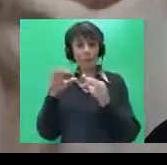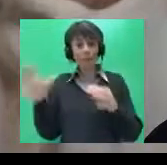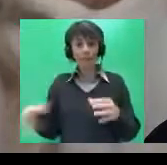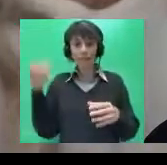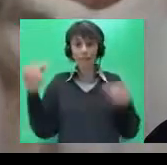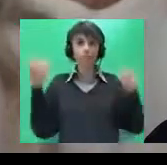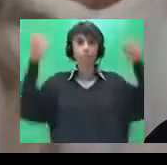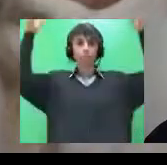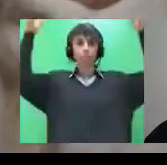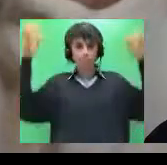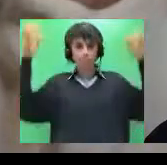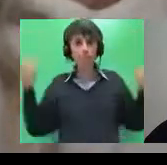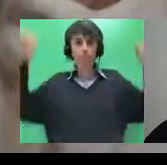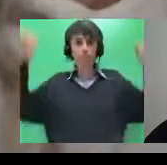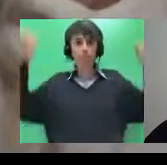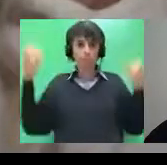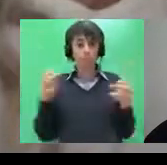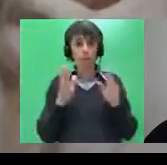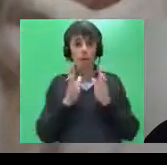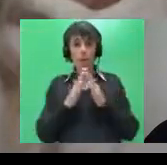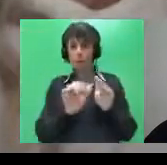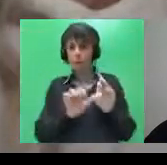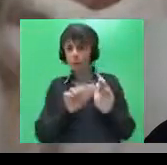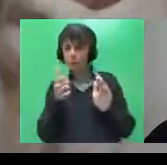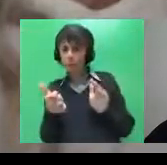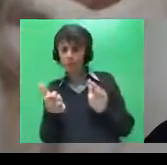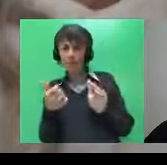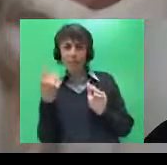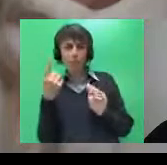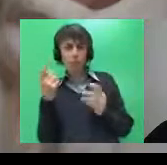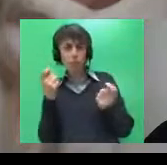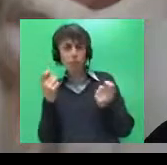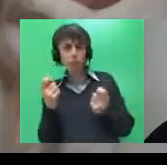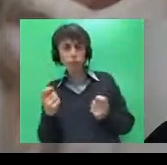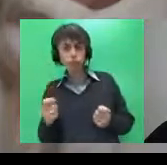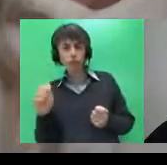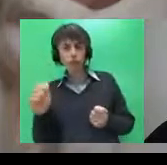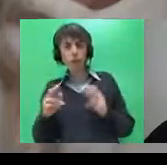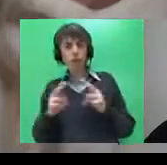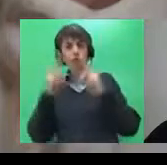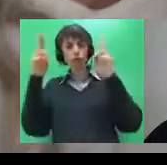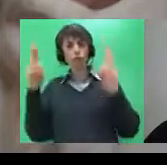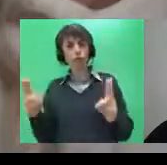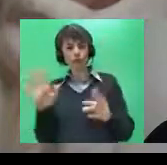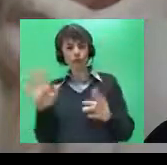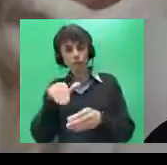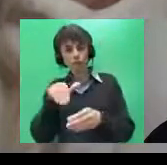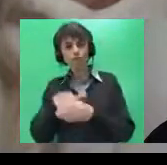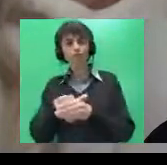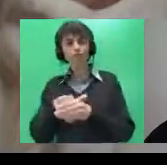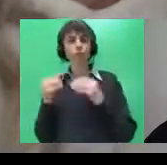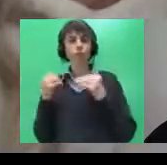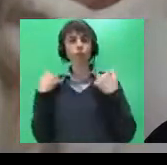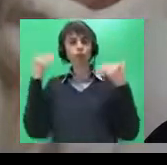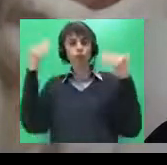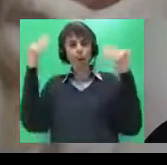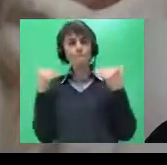dog there, who cleverly adapted his shed to include a gym to manage his diabetes and